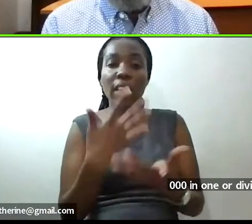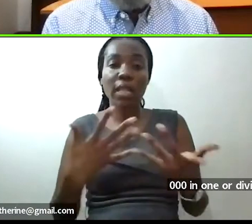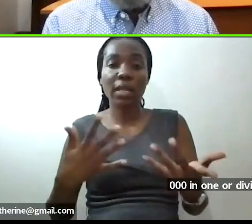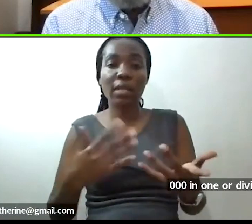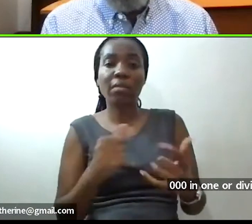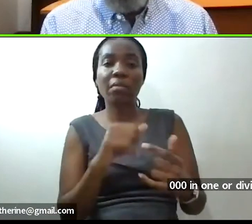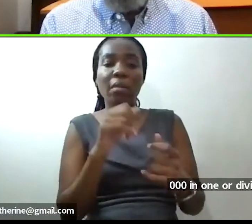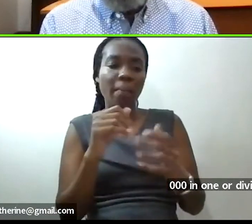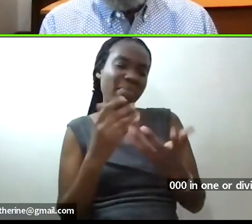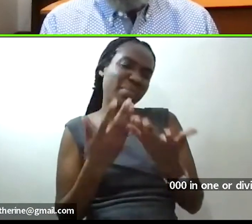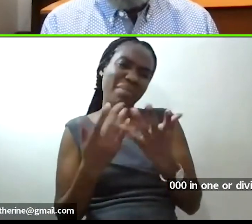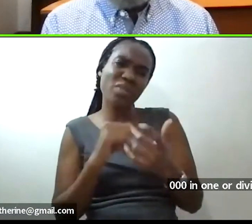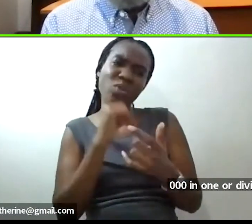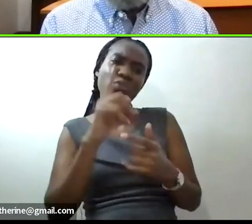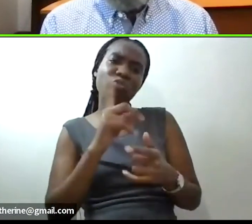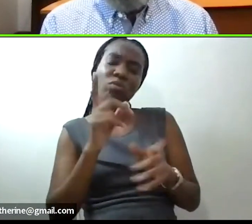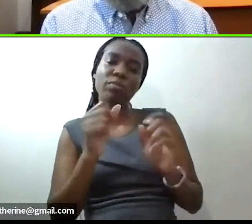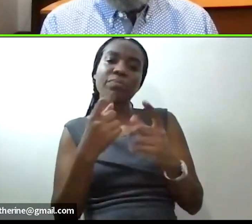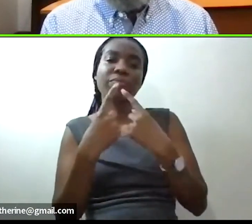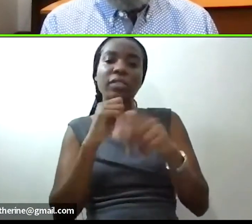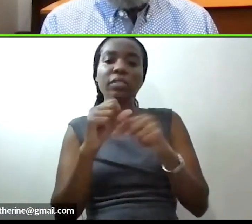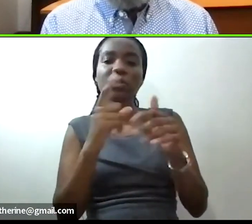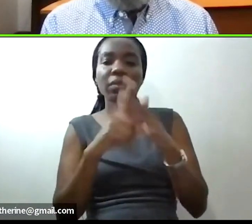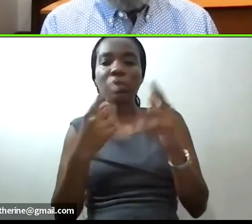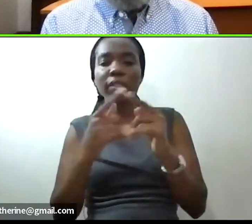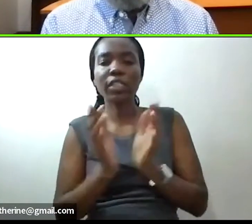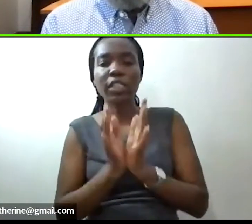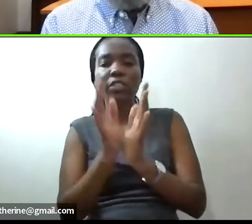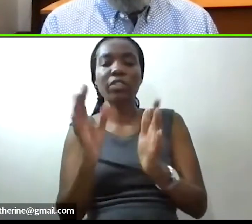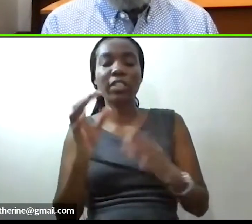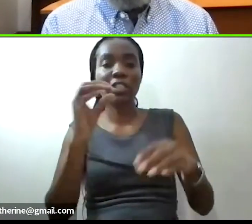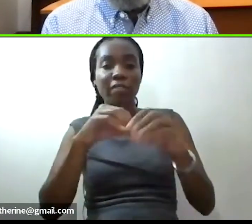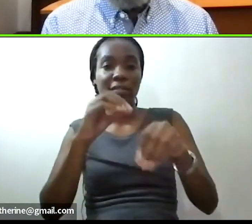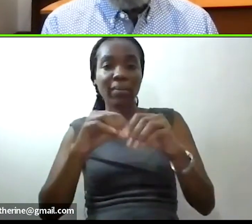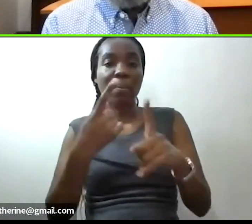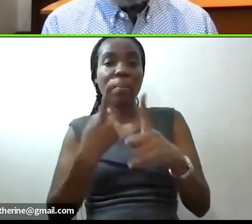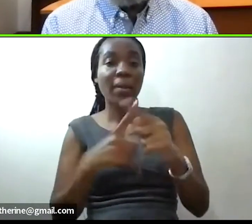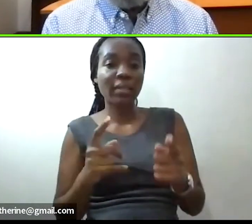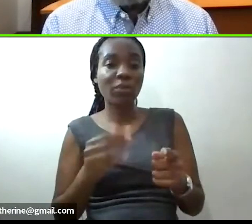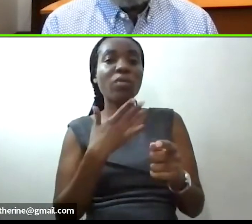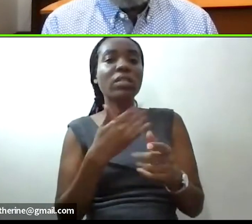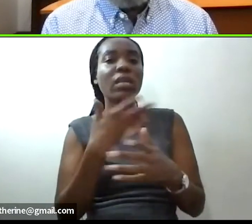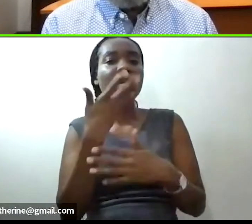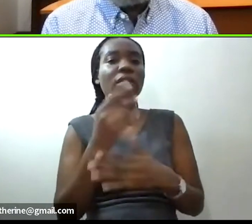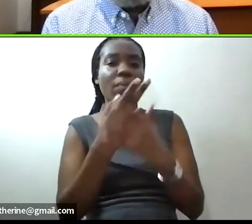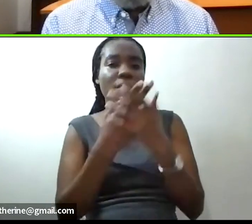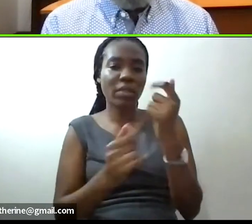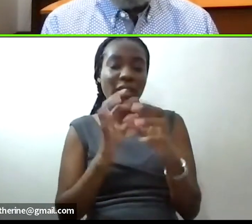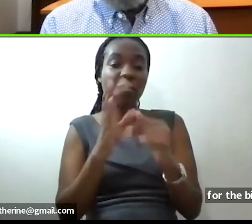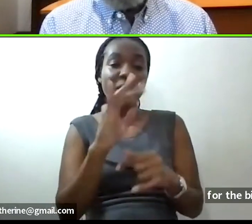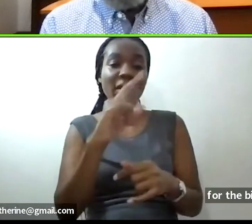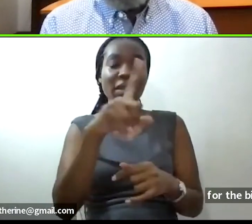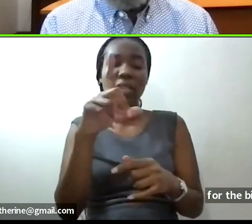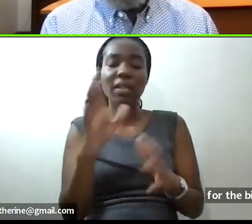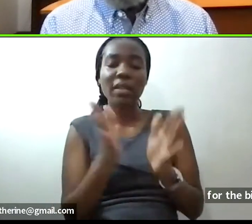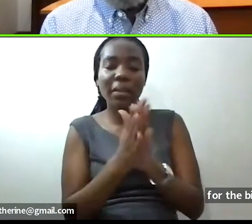investment. Let me answer both. If it is for the bills and bonds, you could split if it's